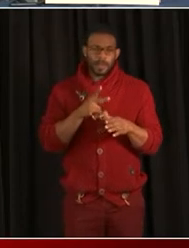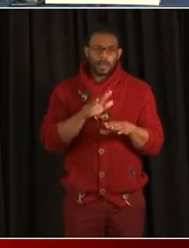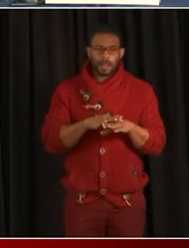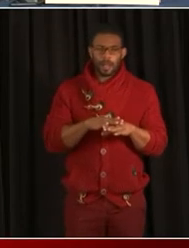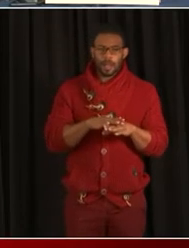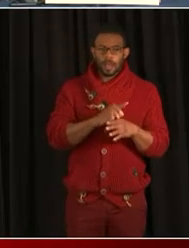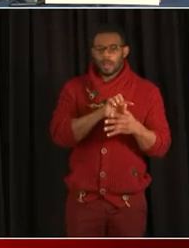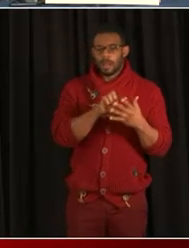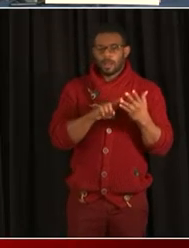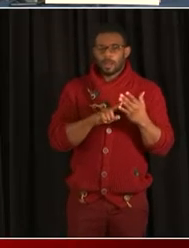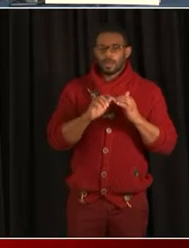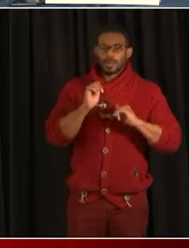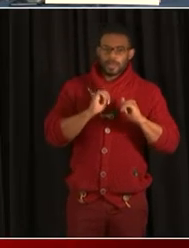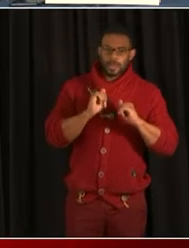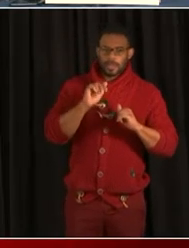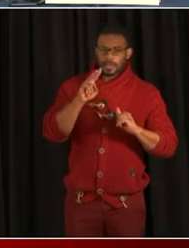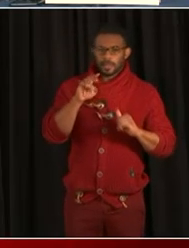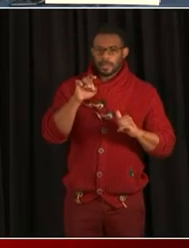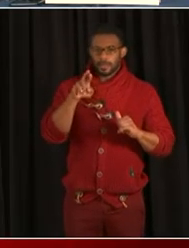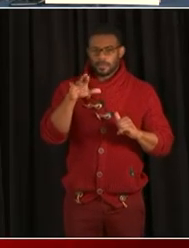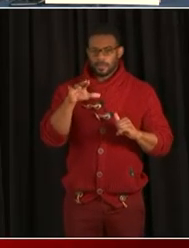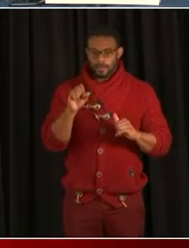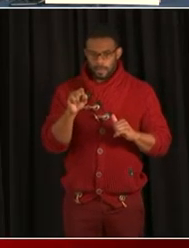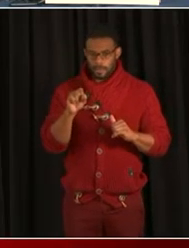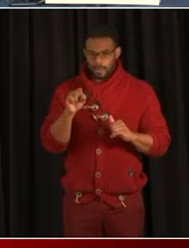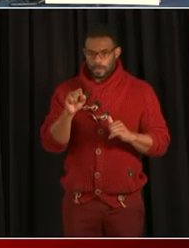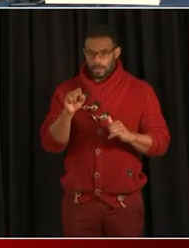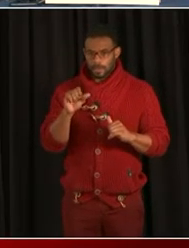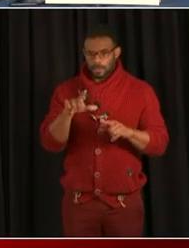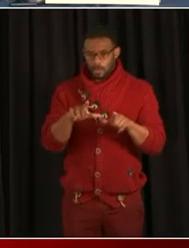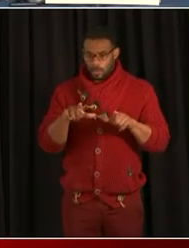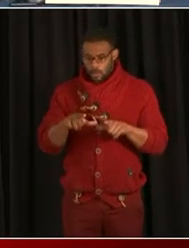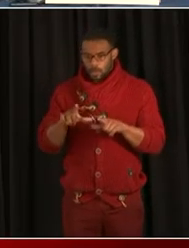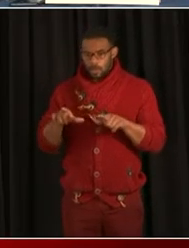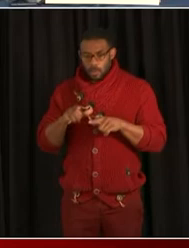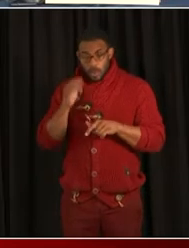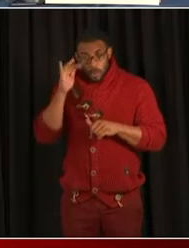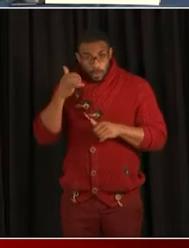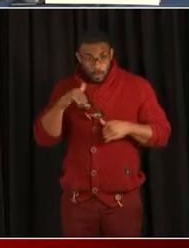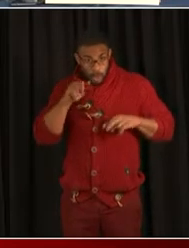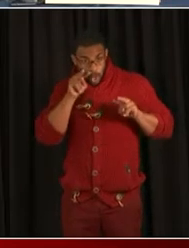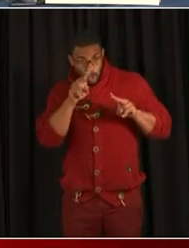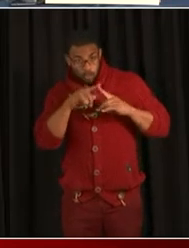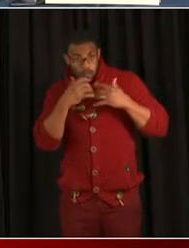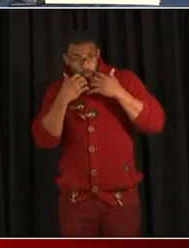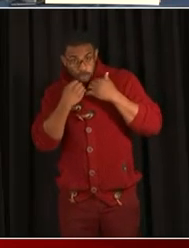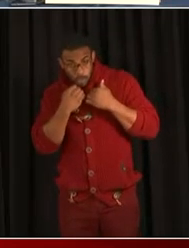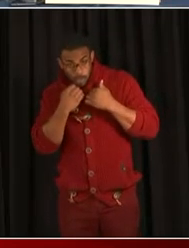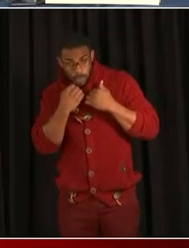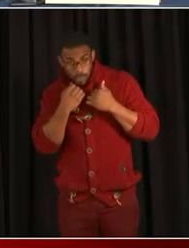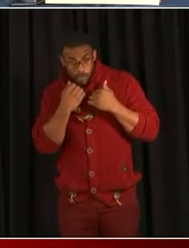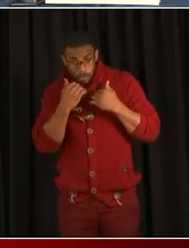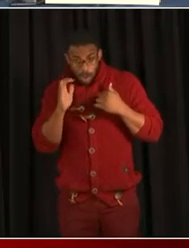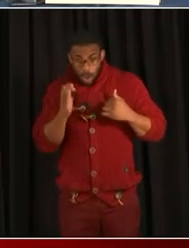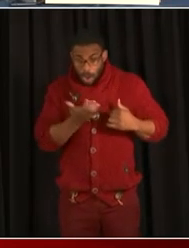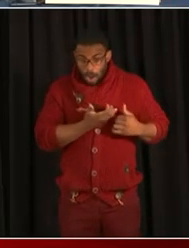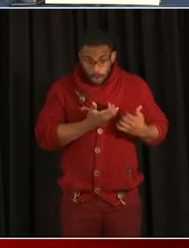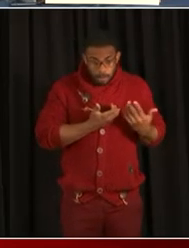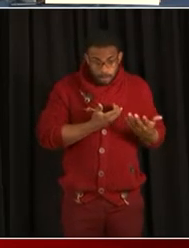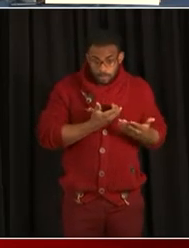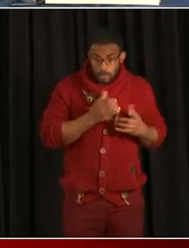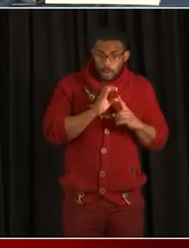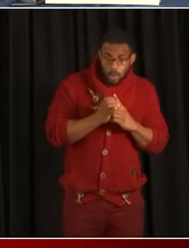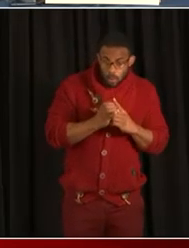primarily on those entertainment venues, the venue locations. We know that if we are looking to preserve